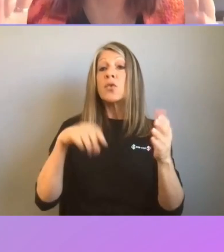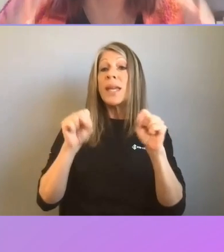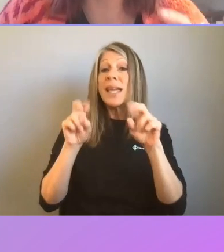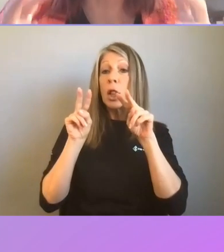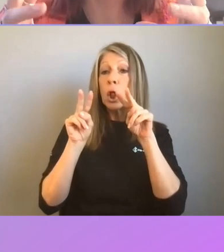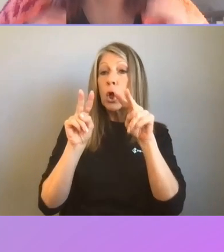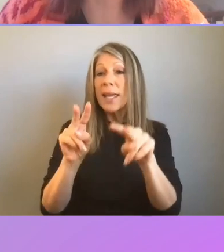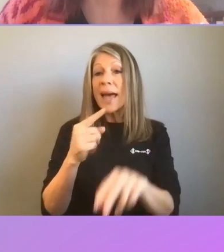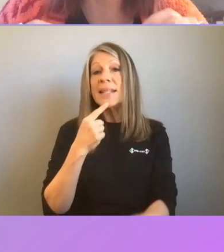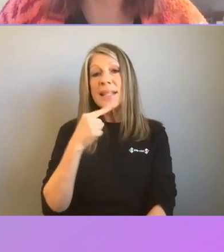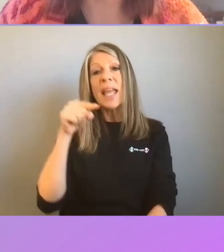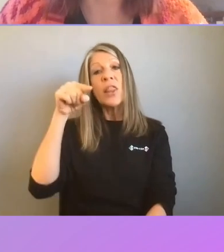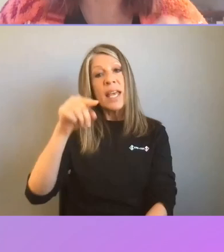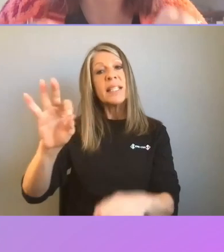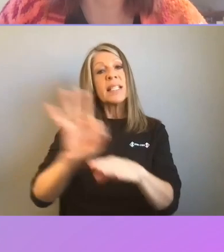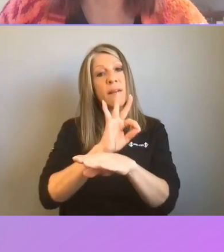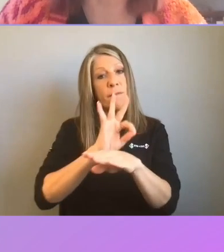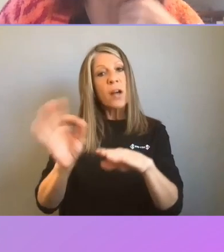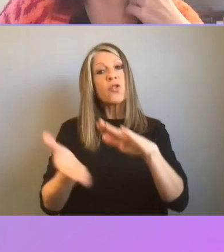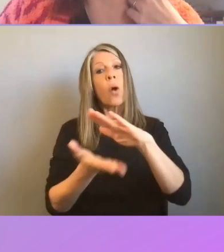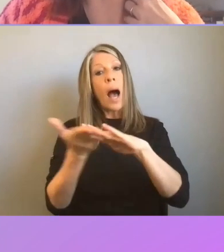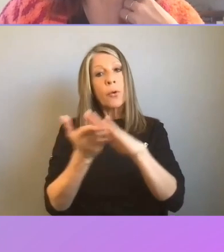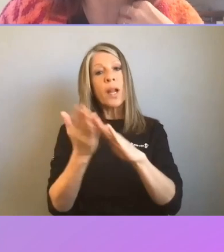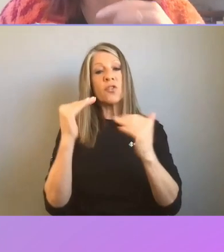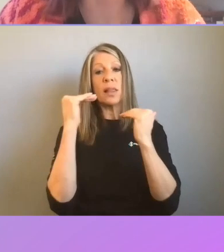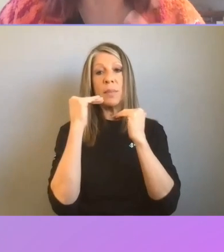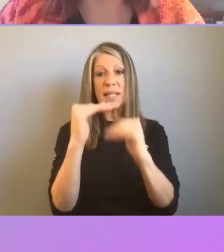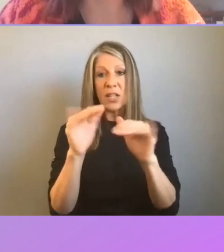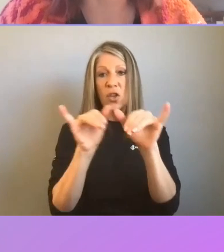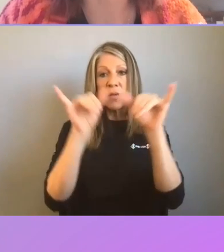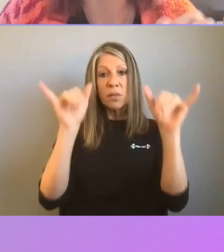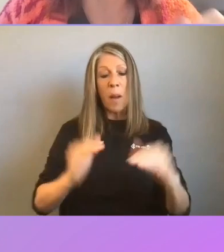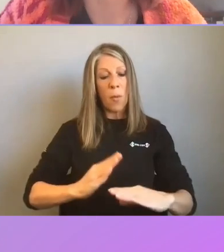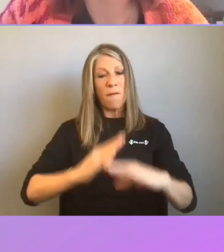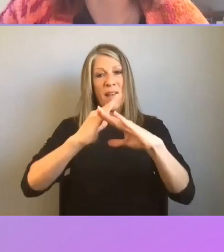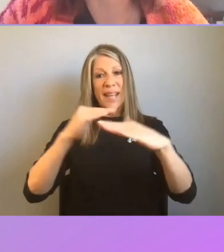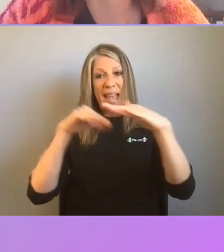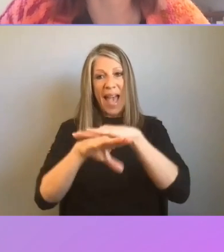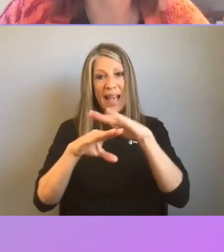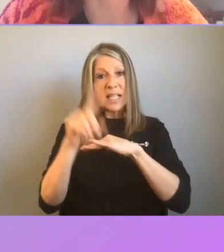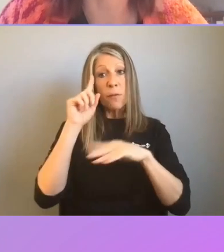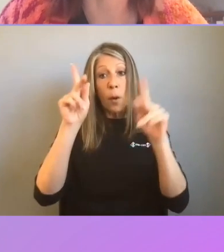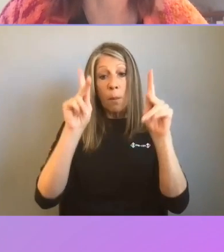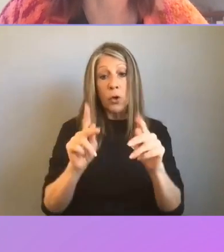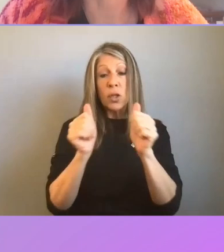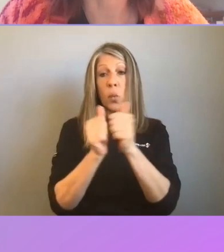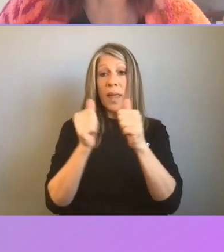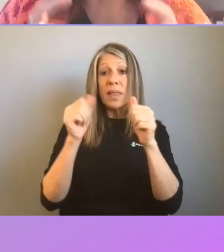and say, this is a functional operational limitation of a system preventing access for a person with